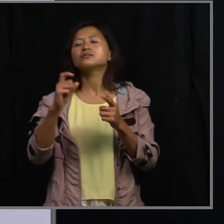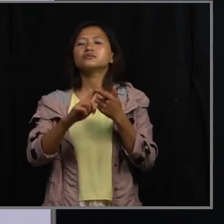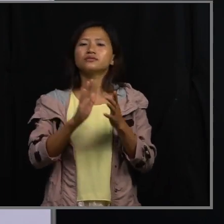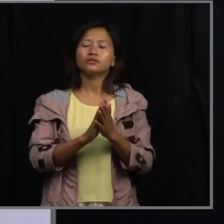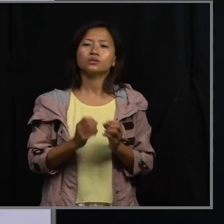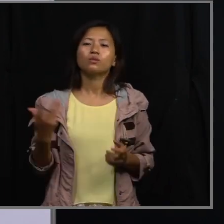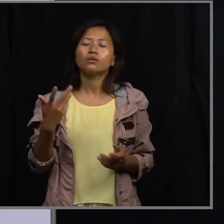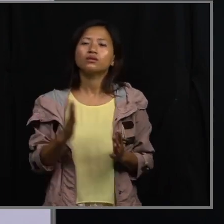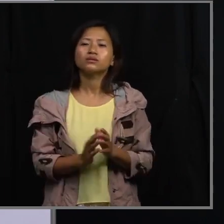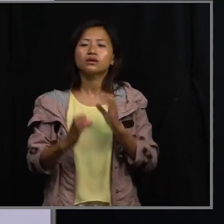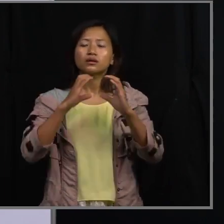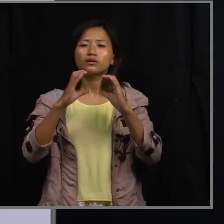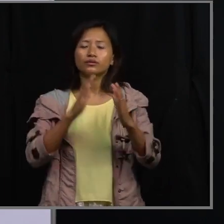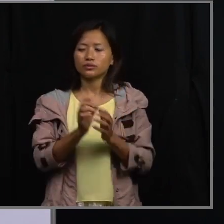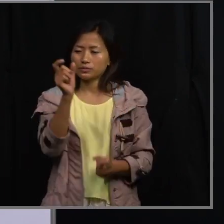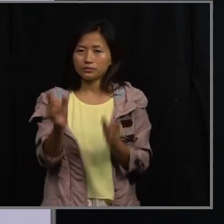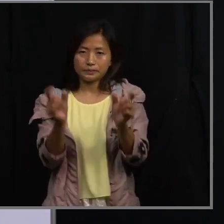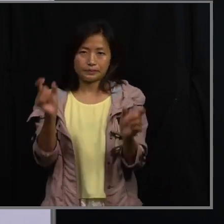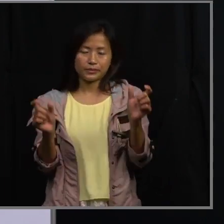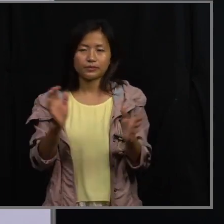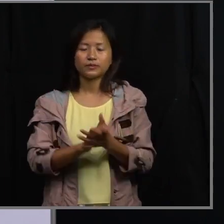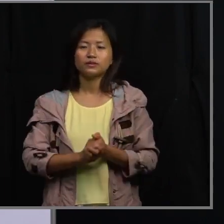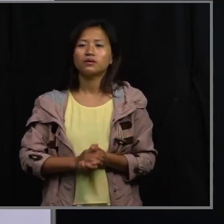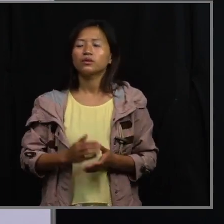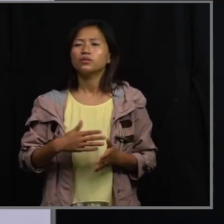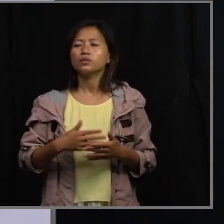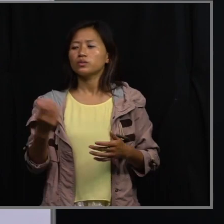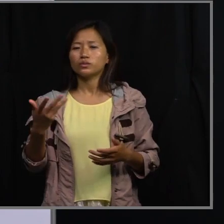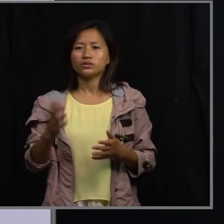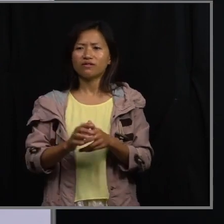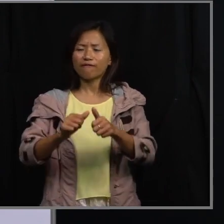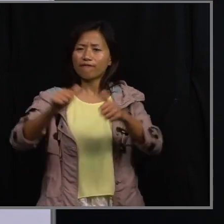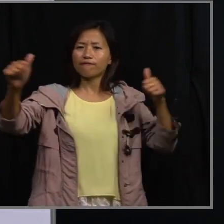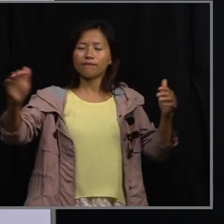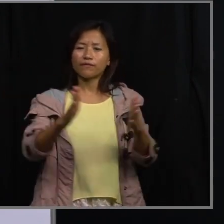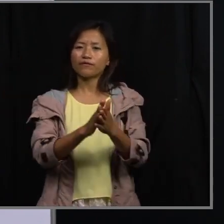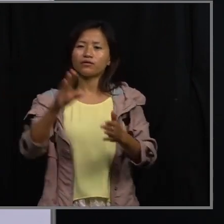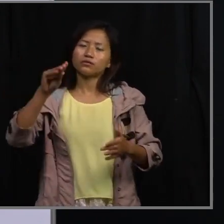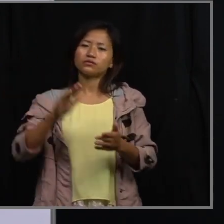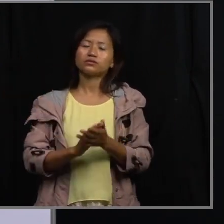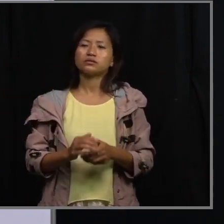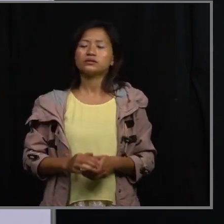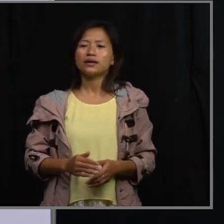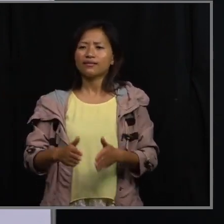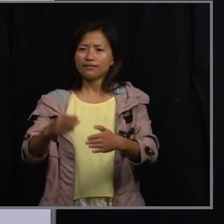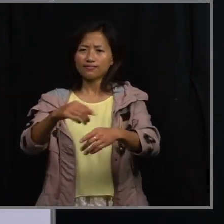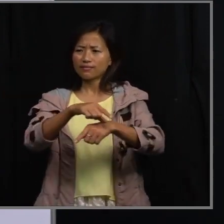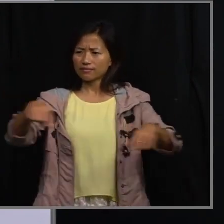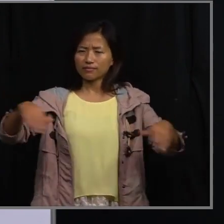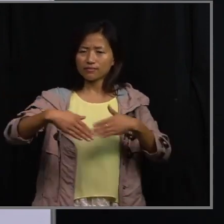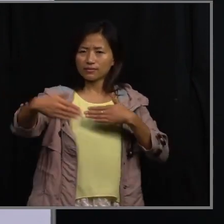what if we can communicate with the people that which are far off, right? Which are very far distance from us, right? So this leads